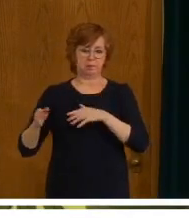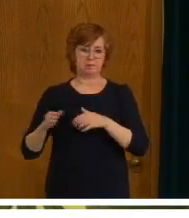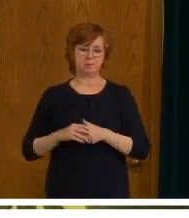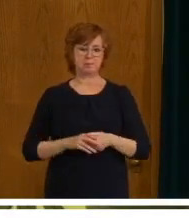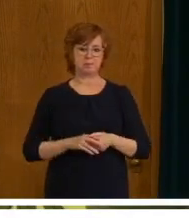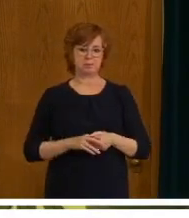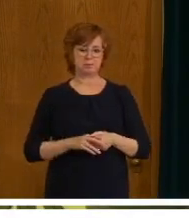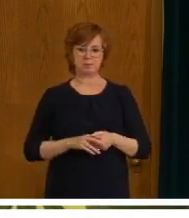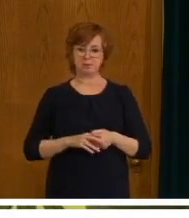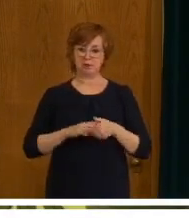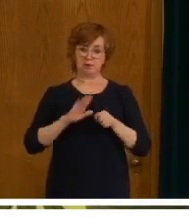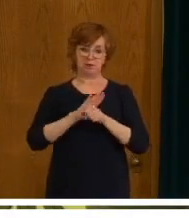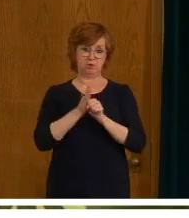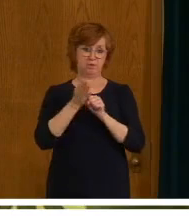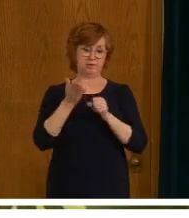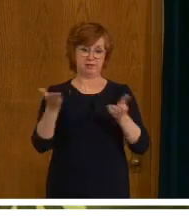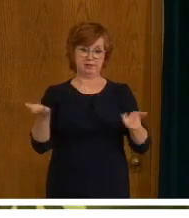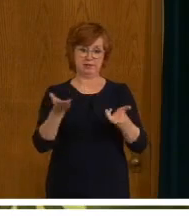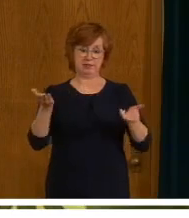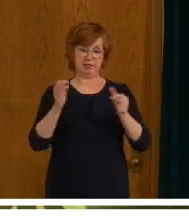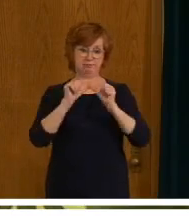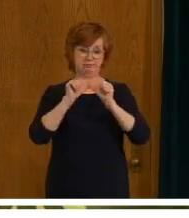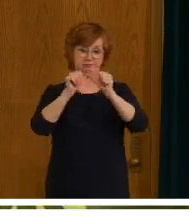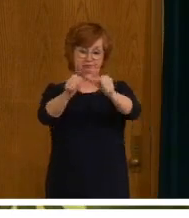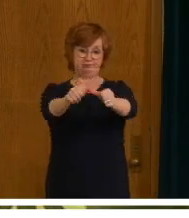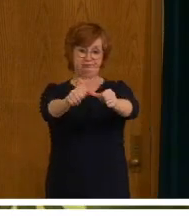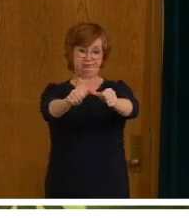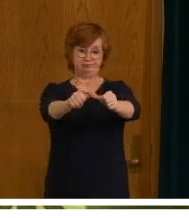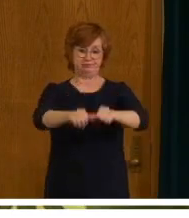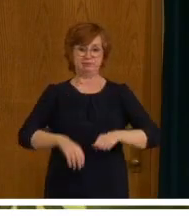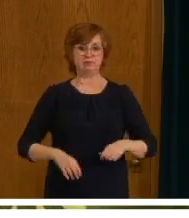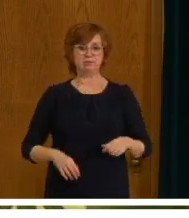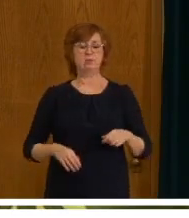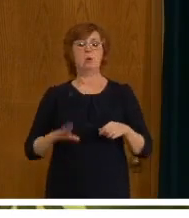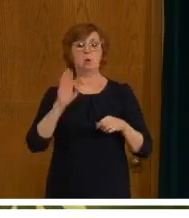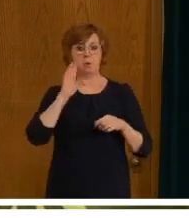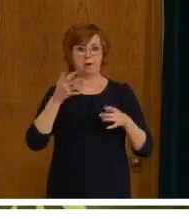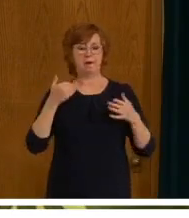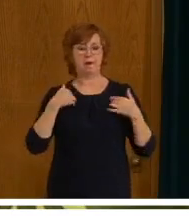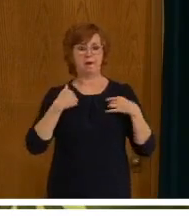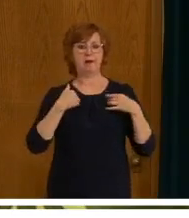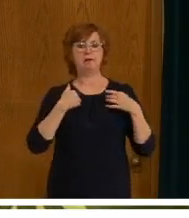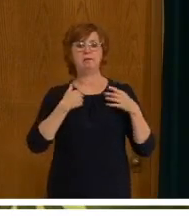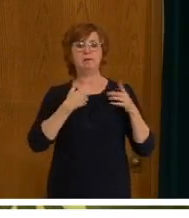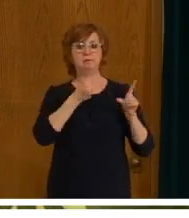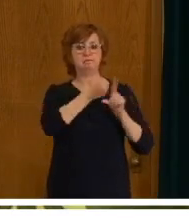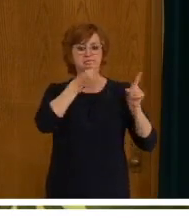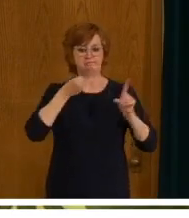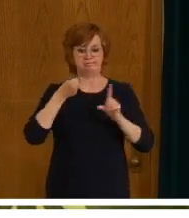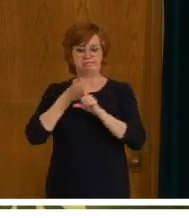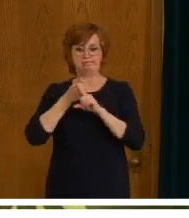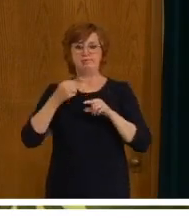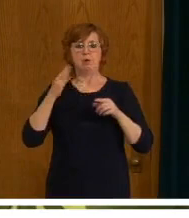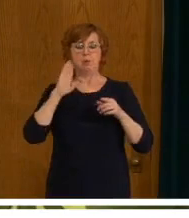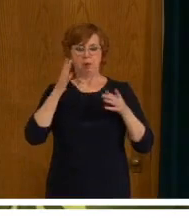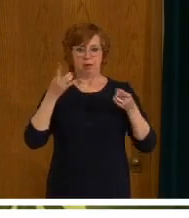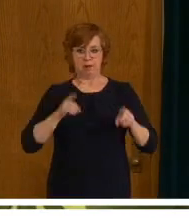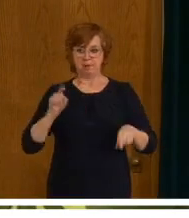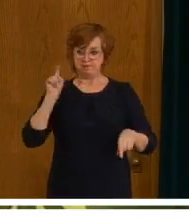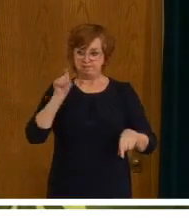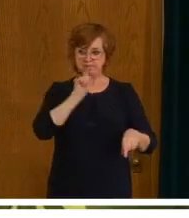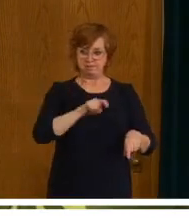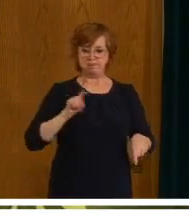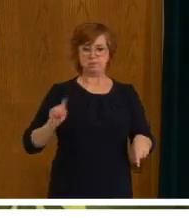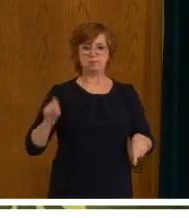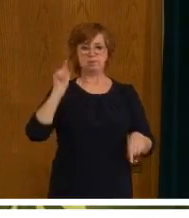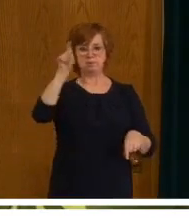COVID is going to be here, and there's going to continue to be outbreaks here and there. But we are going to reopen this province, and we are going to live